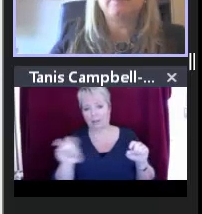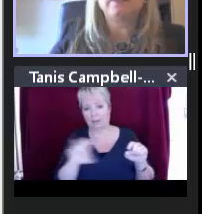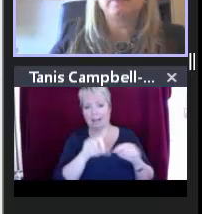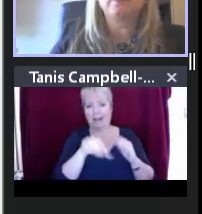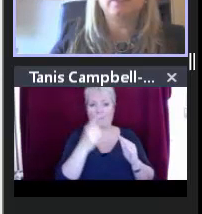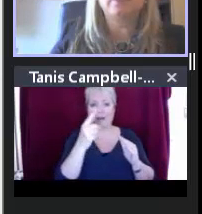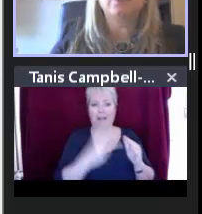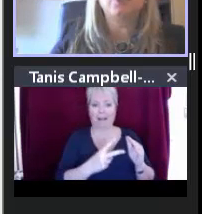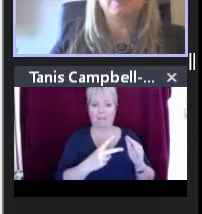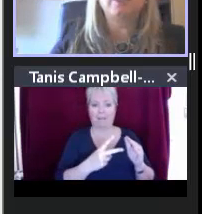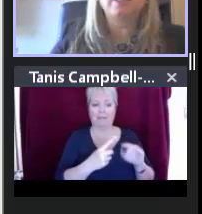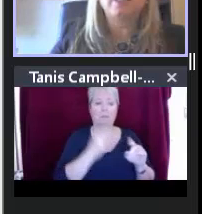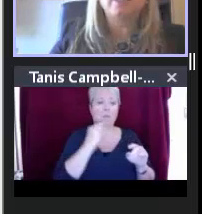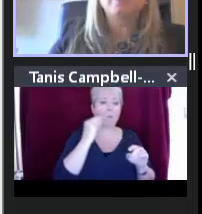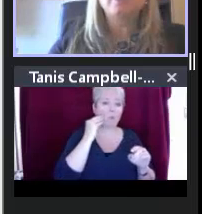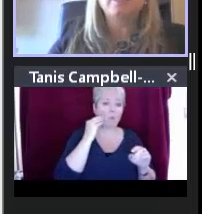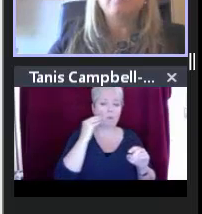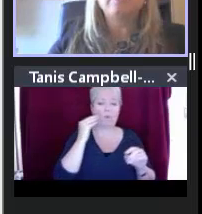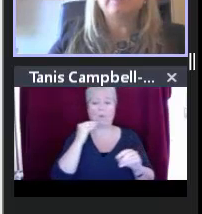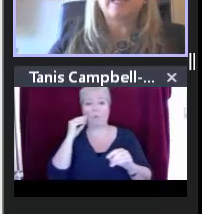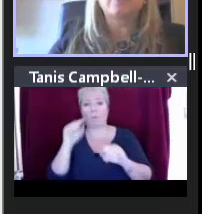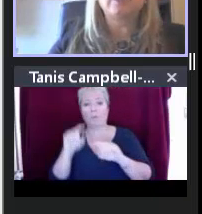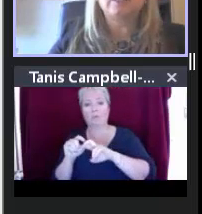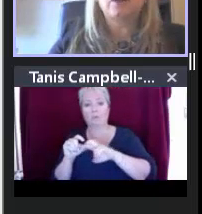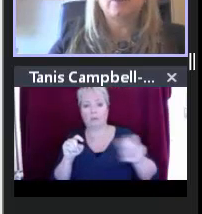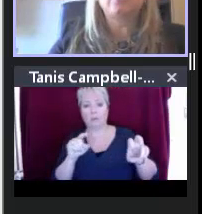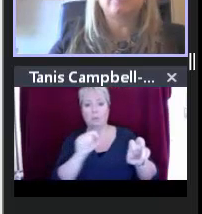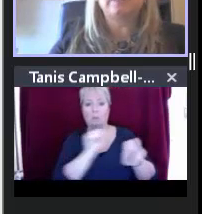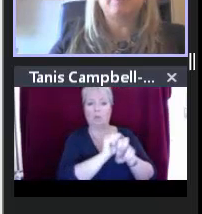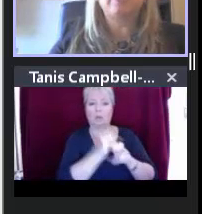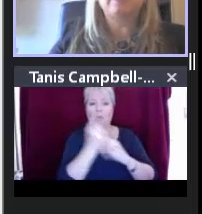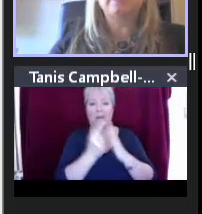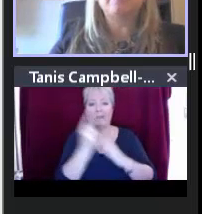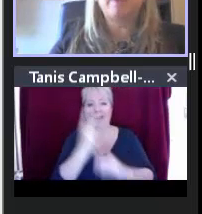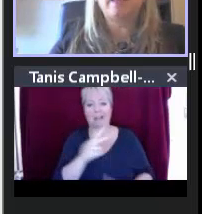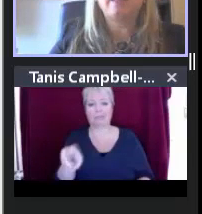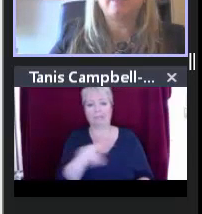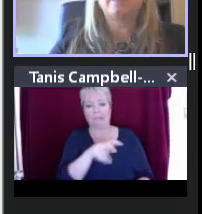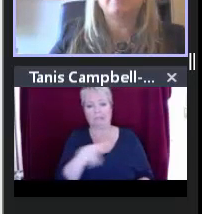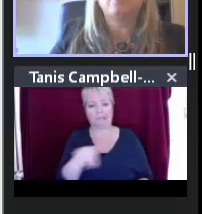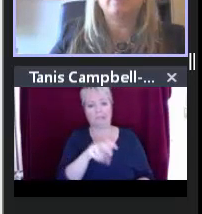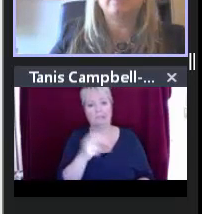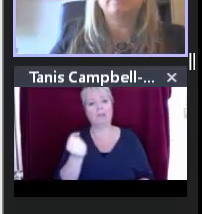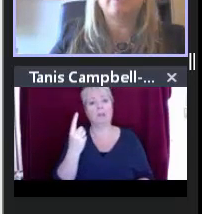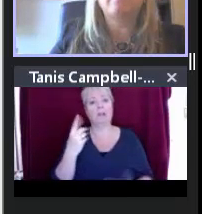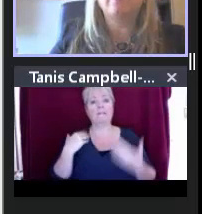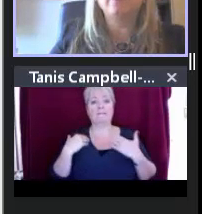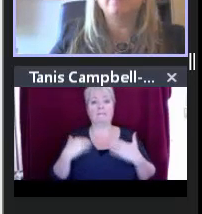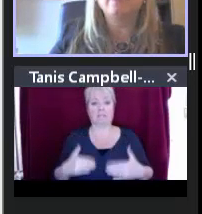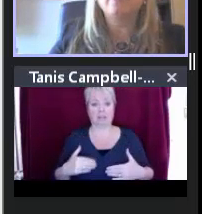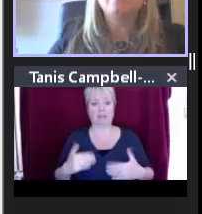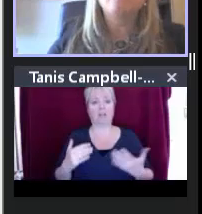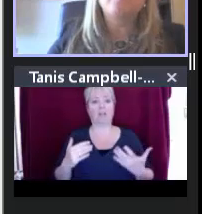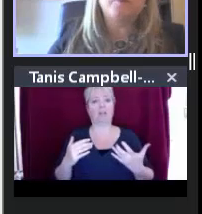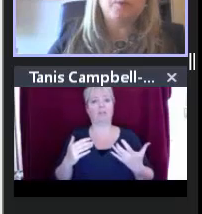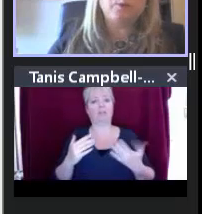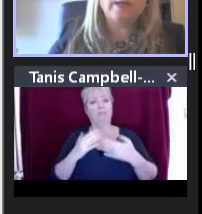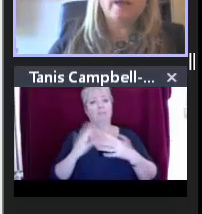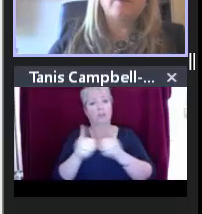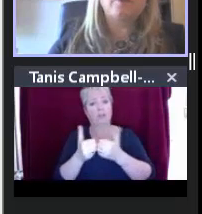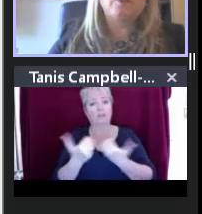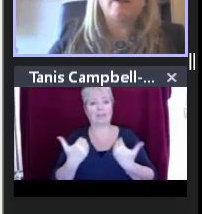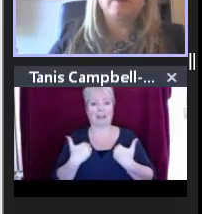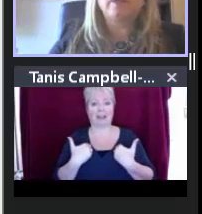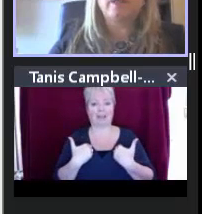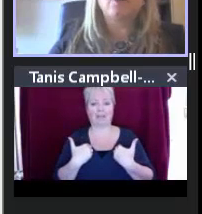due to his physical condition, he was actually starting to experience some pain and a lot of discomfort due